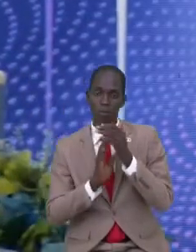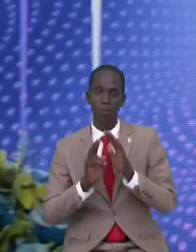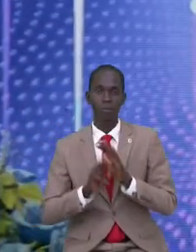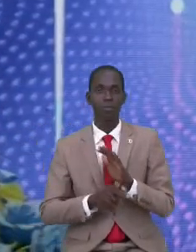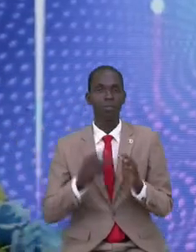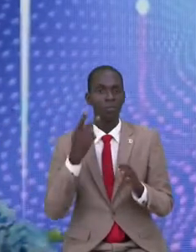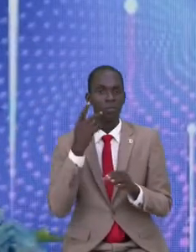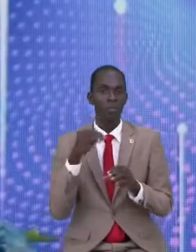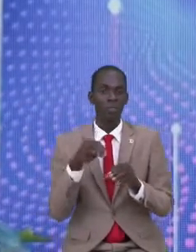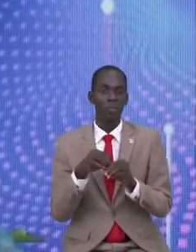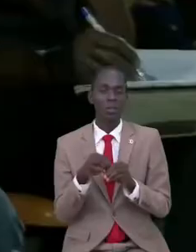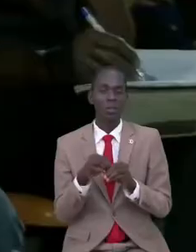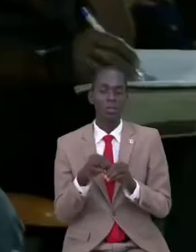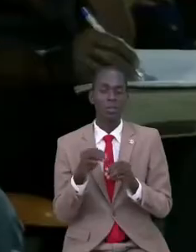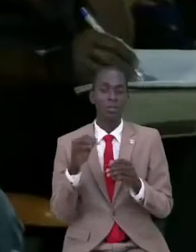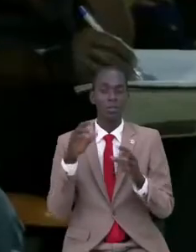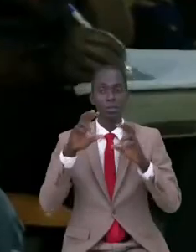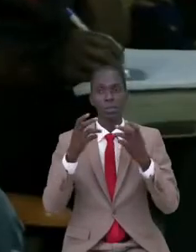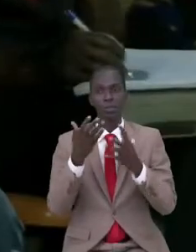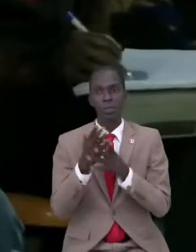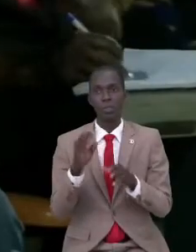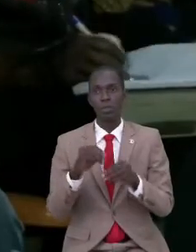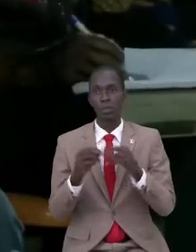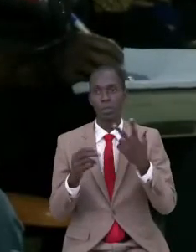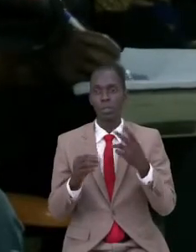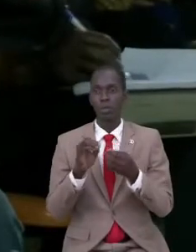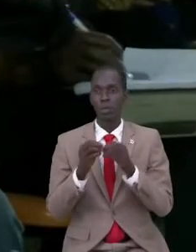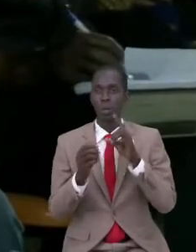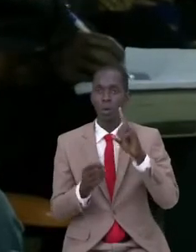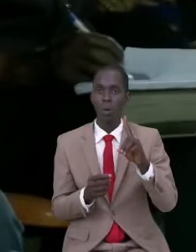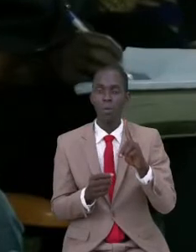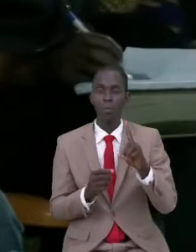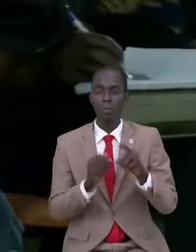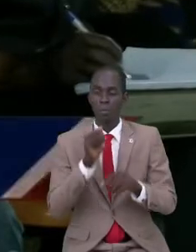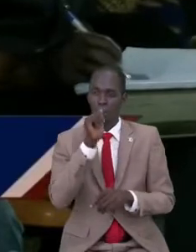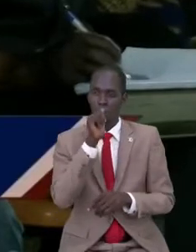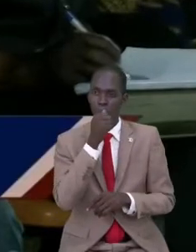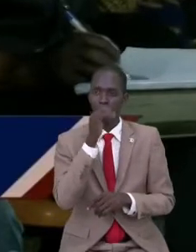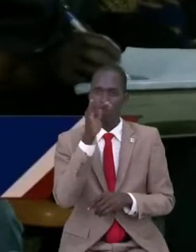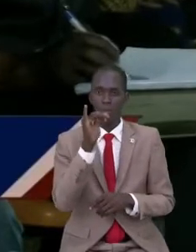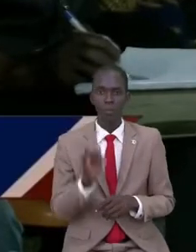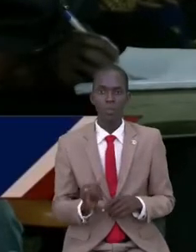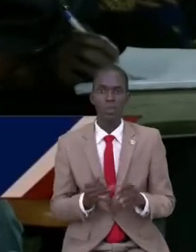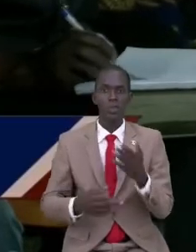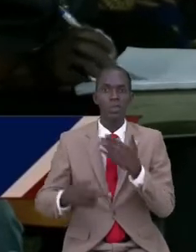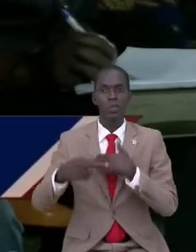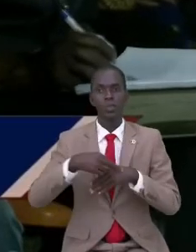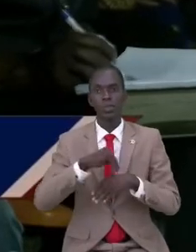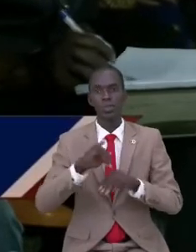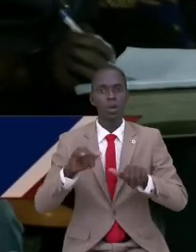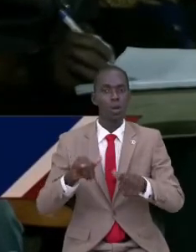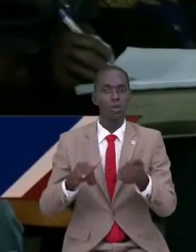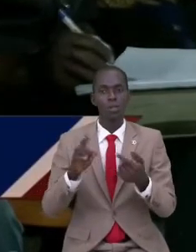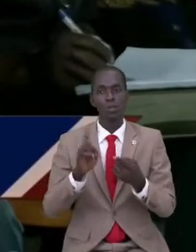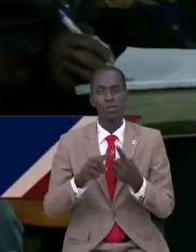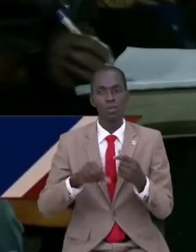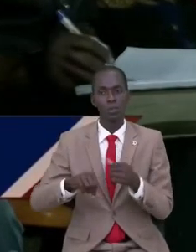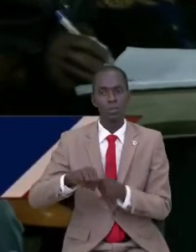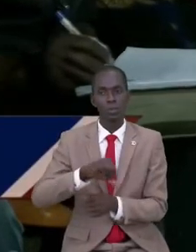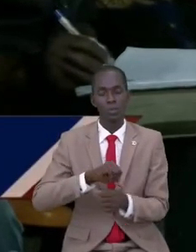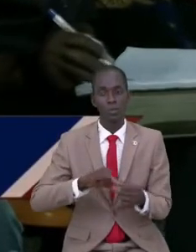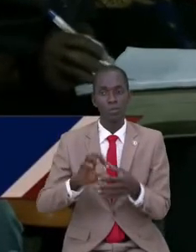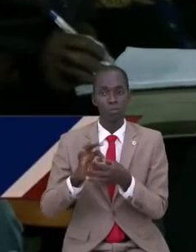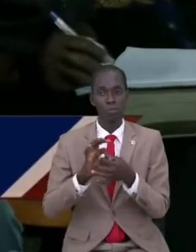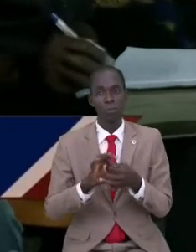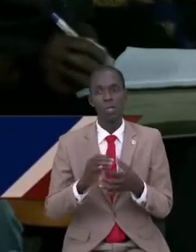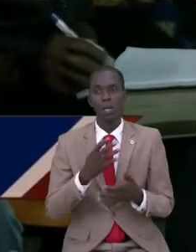today. Number one, patiently restoring others to the fellowship and love of Christ. Number